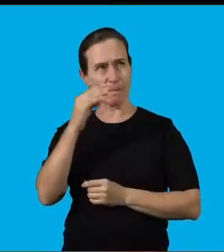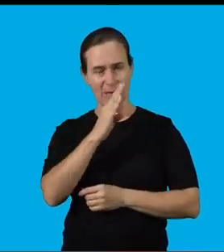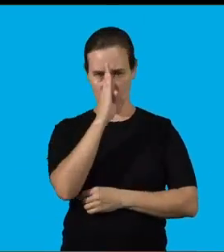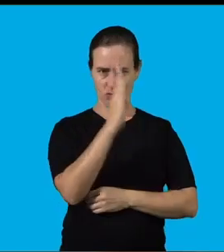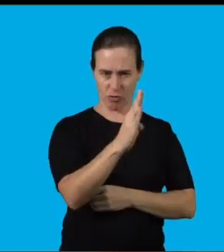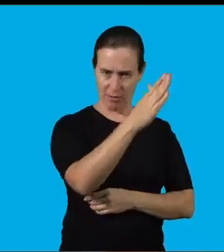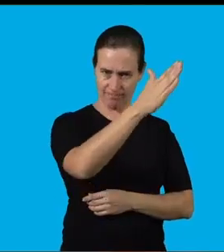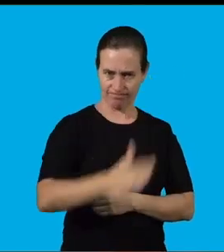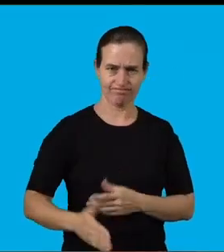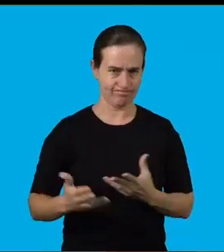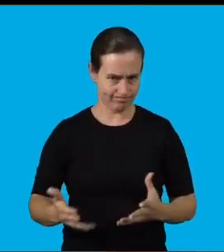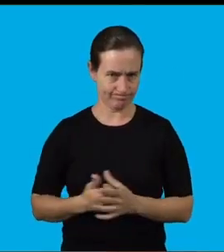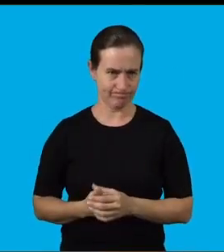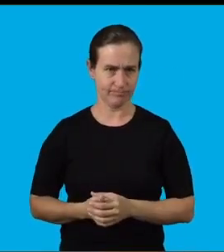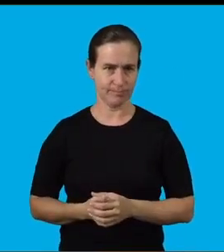it's a straight line.